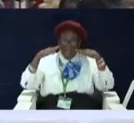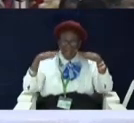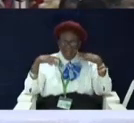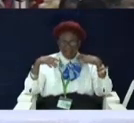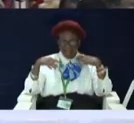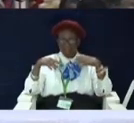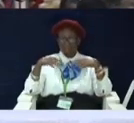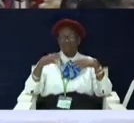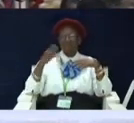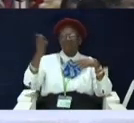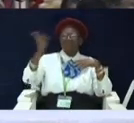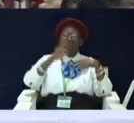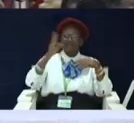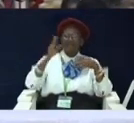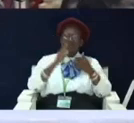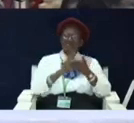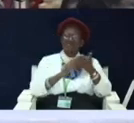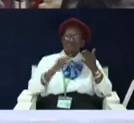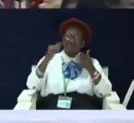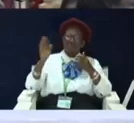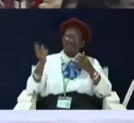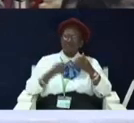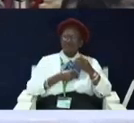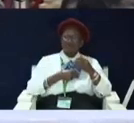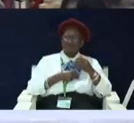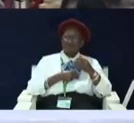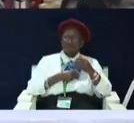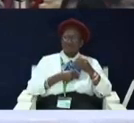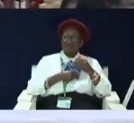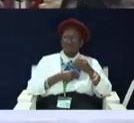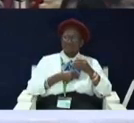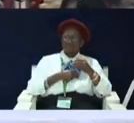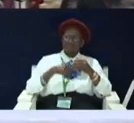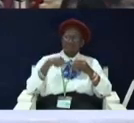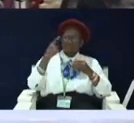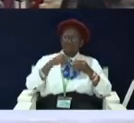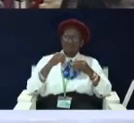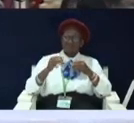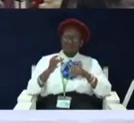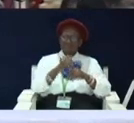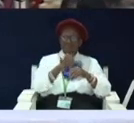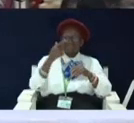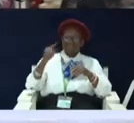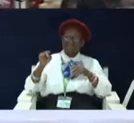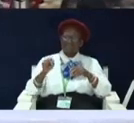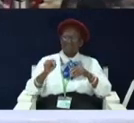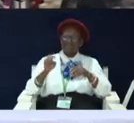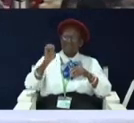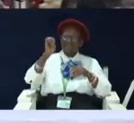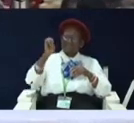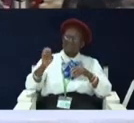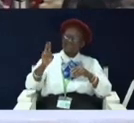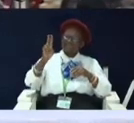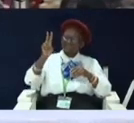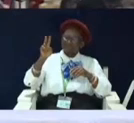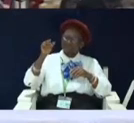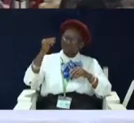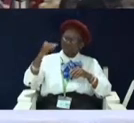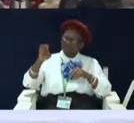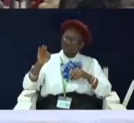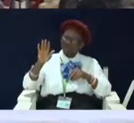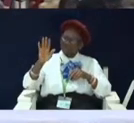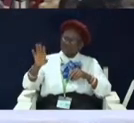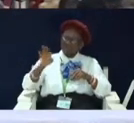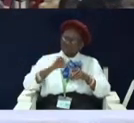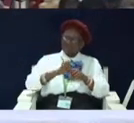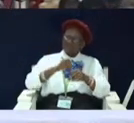Amen. There are some of us who take the issue of your spiritual father lightly.